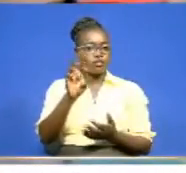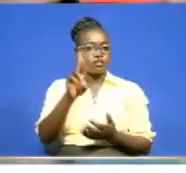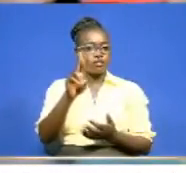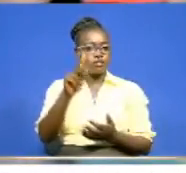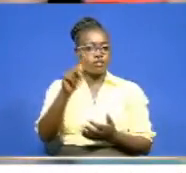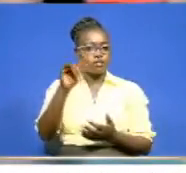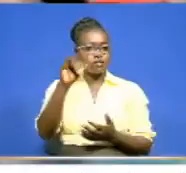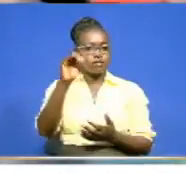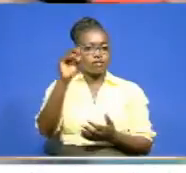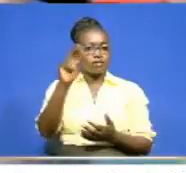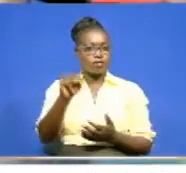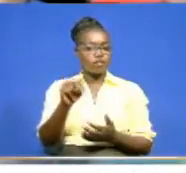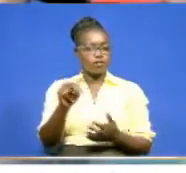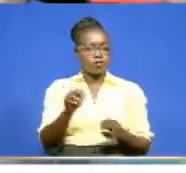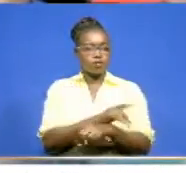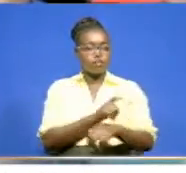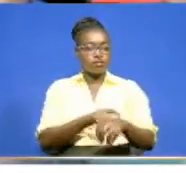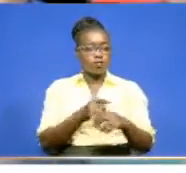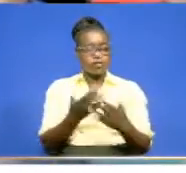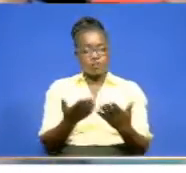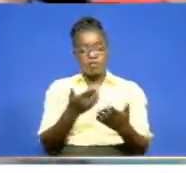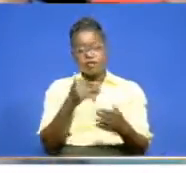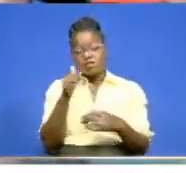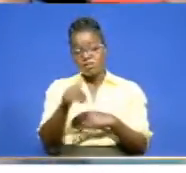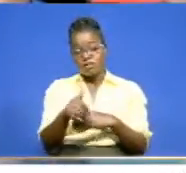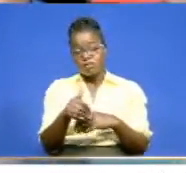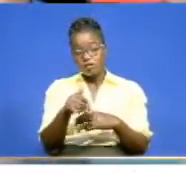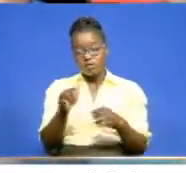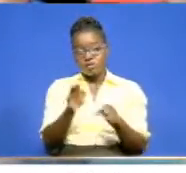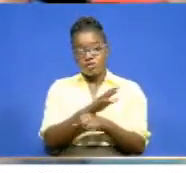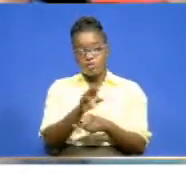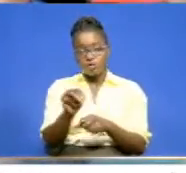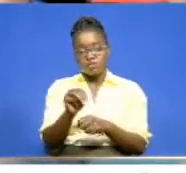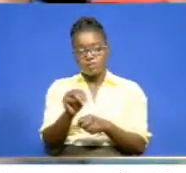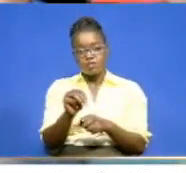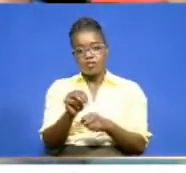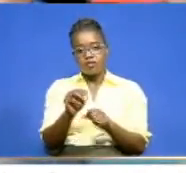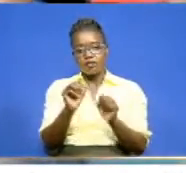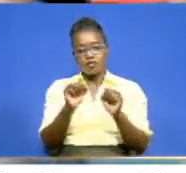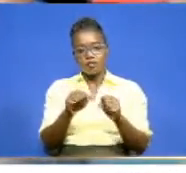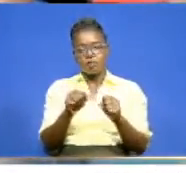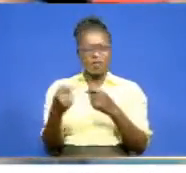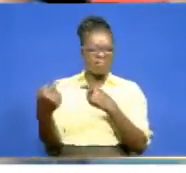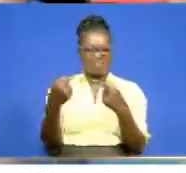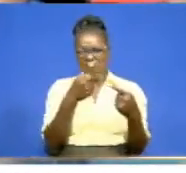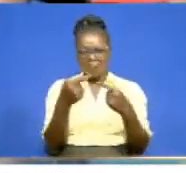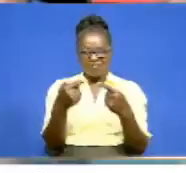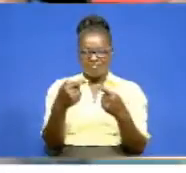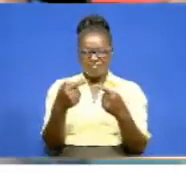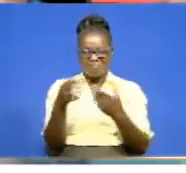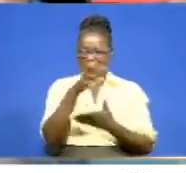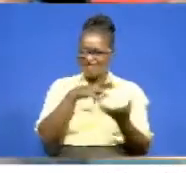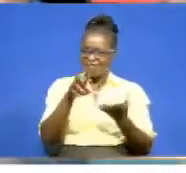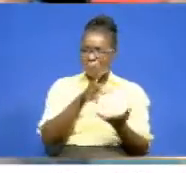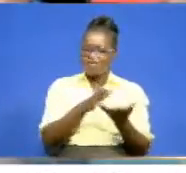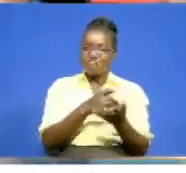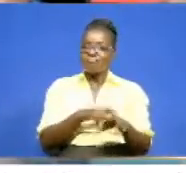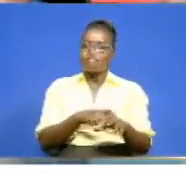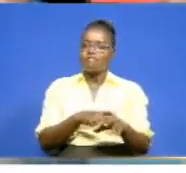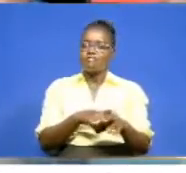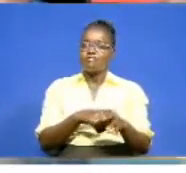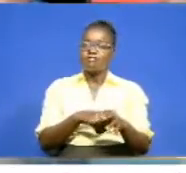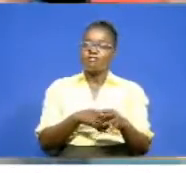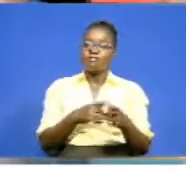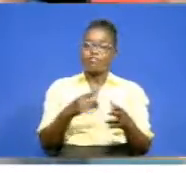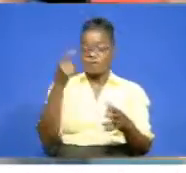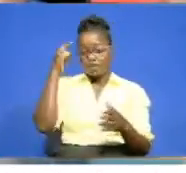it because, like you did mention earlier on, most of the federations can be quite chaotic at times? So maybe, what do you think the